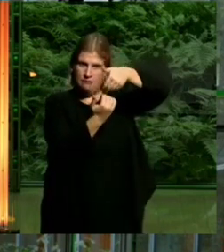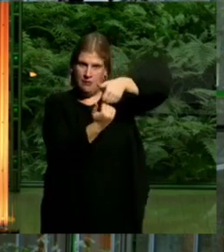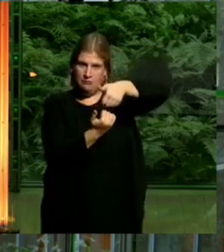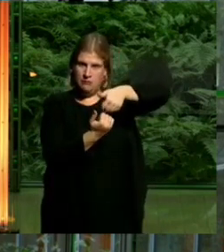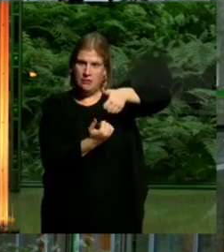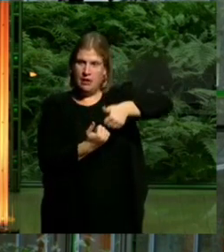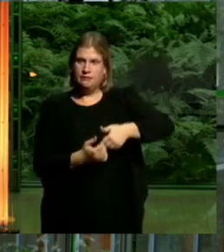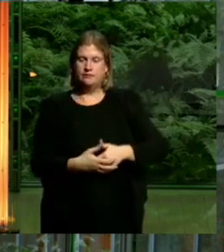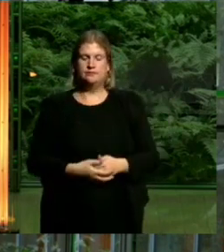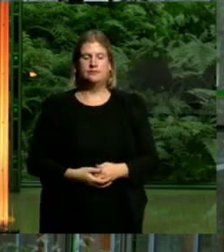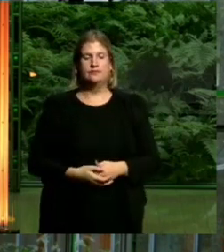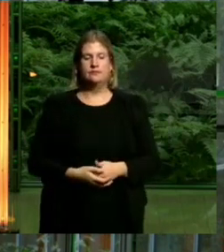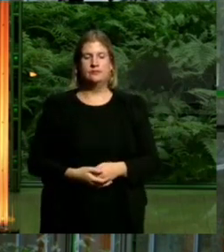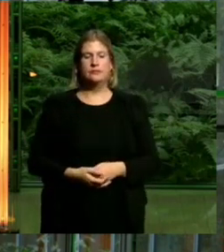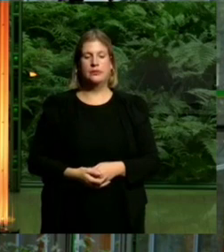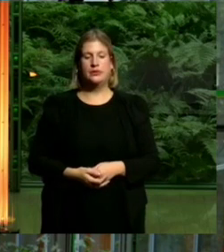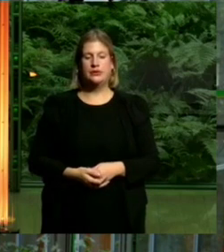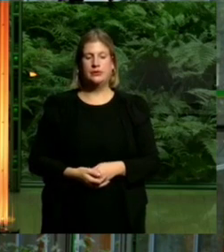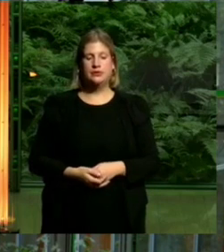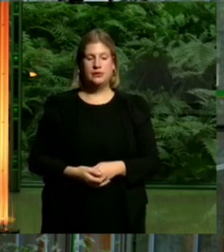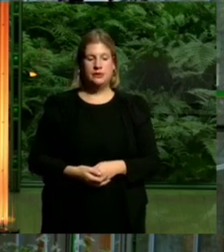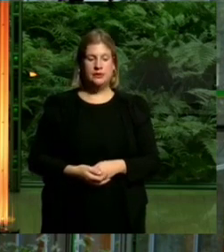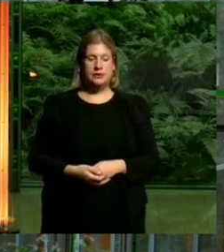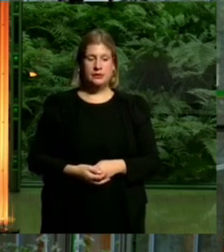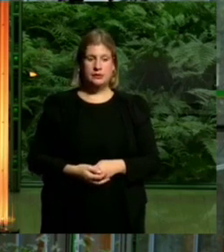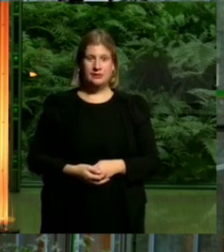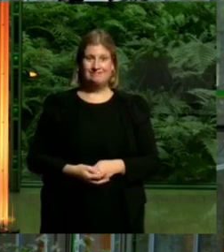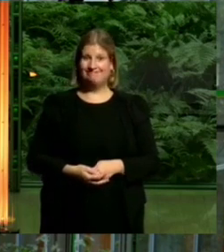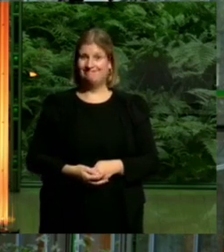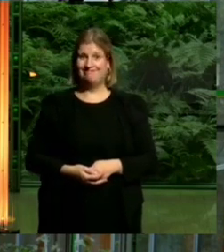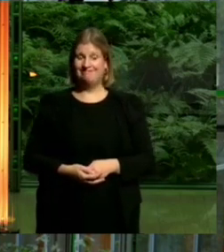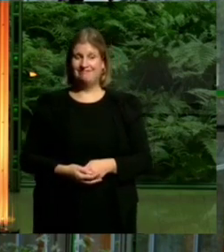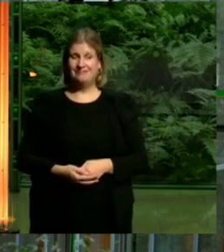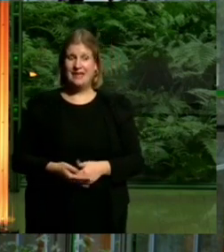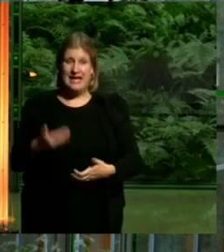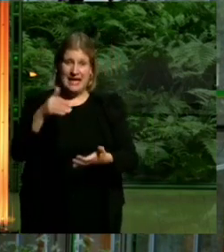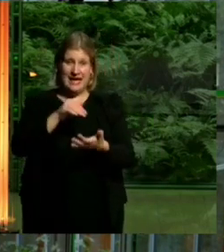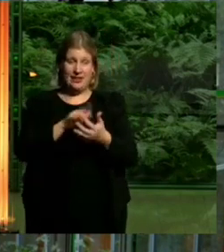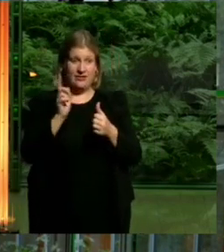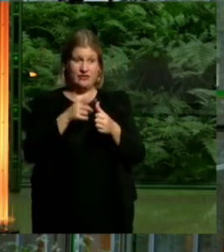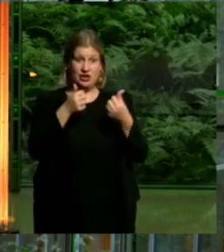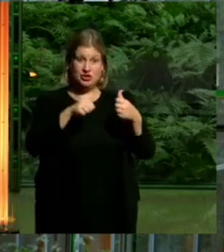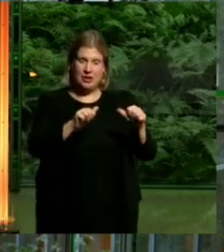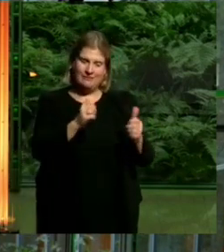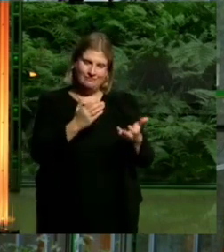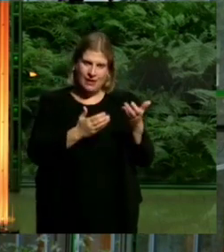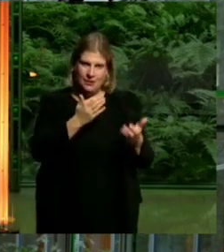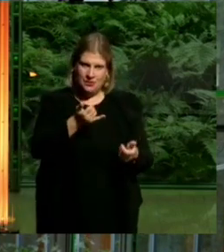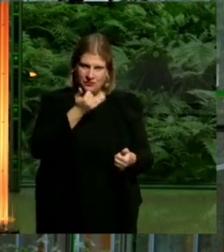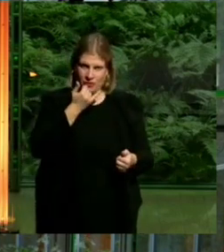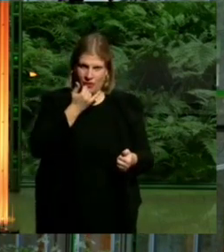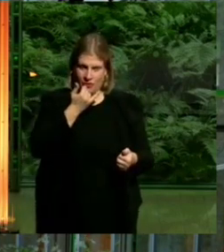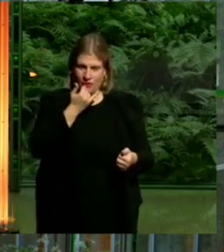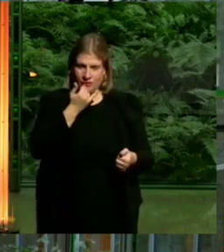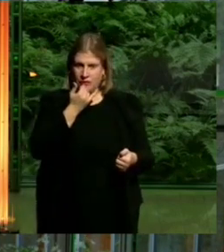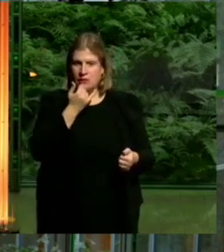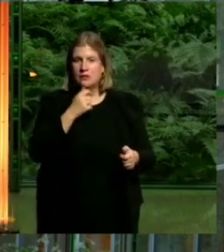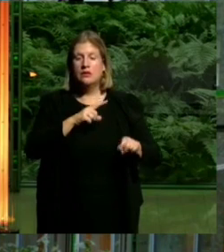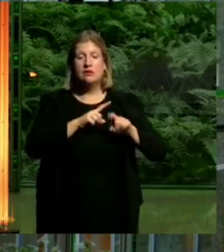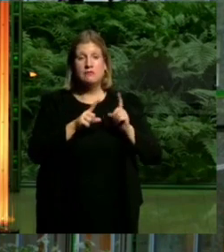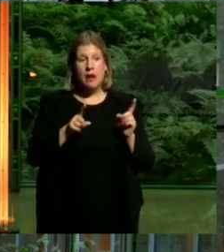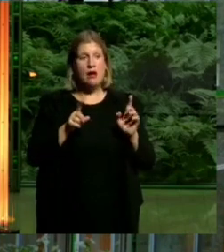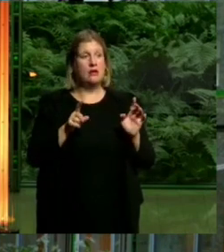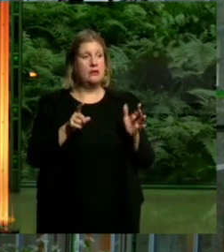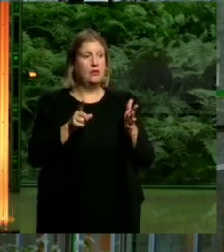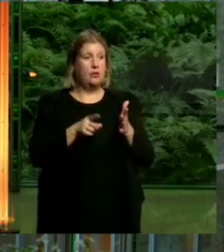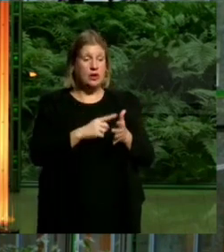out. Now, again, right, like this probably doesn't get it right on the first try, but I think once we have